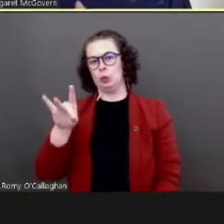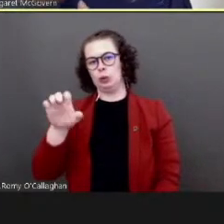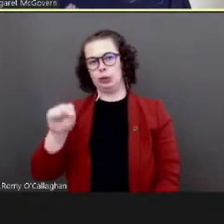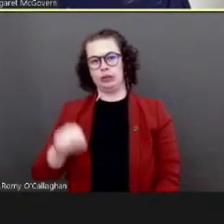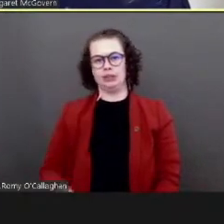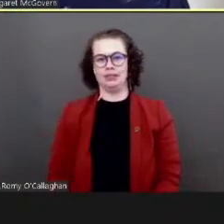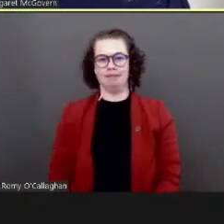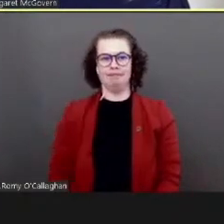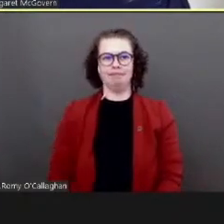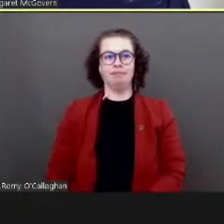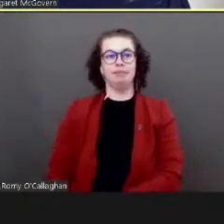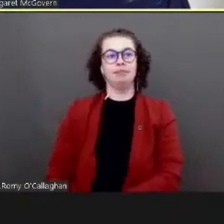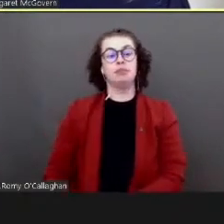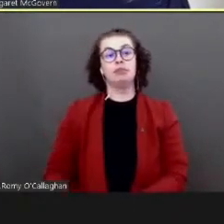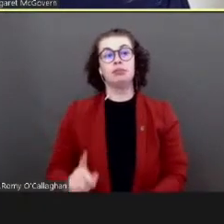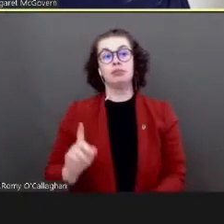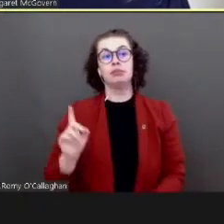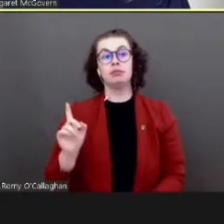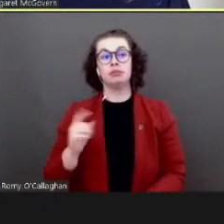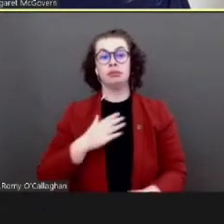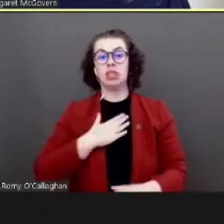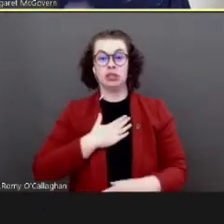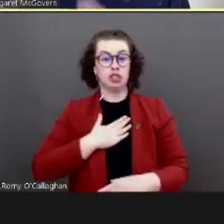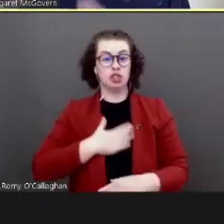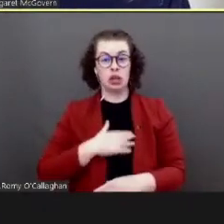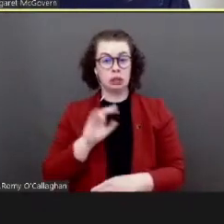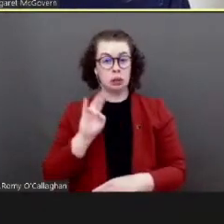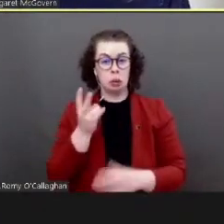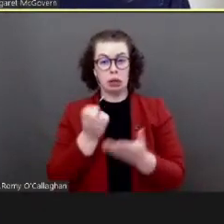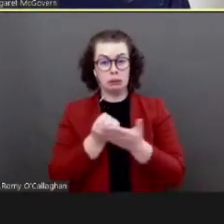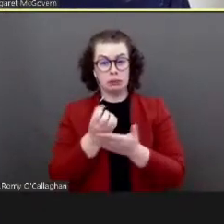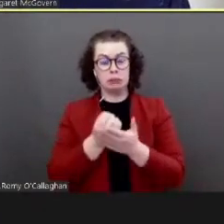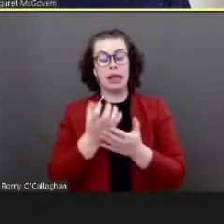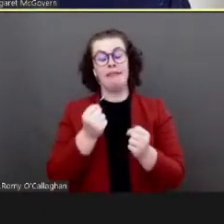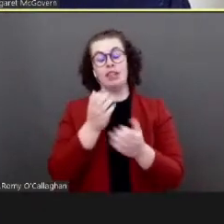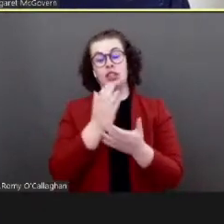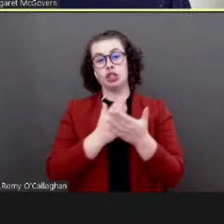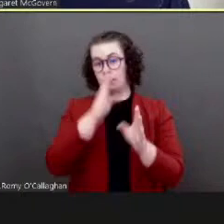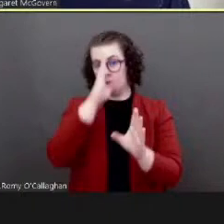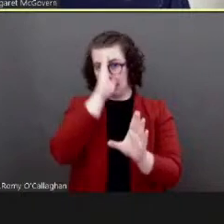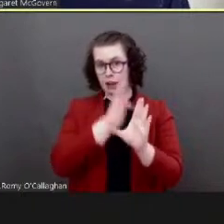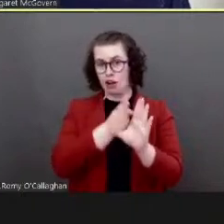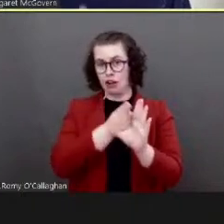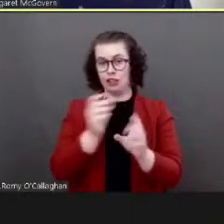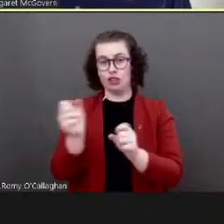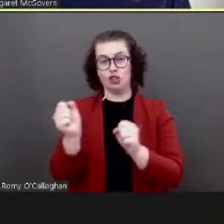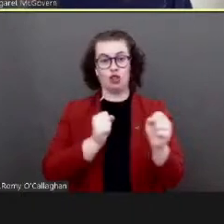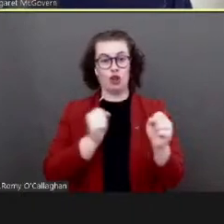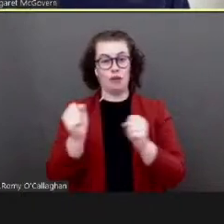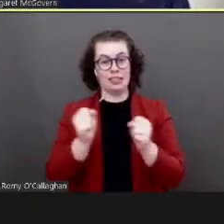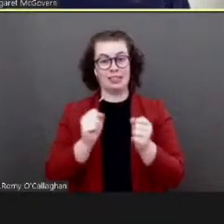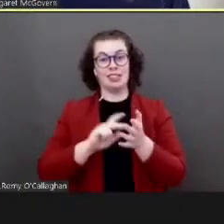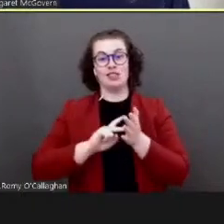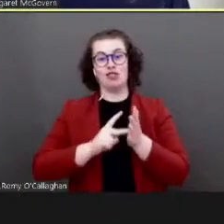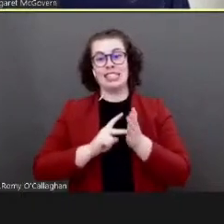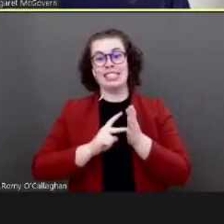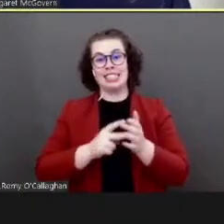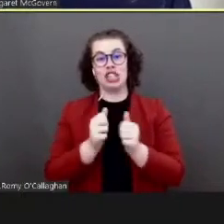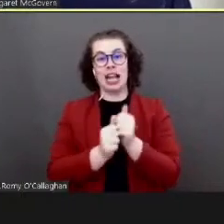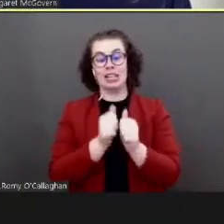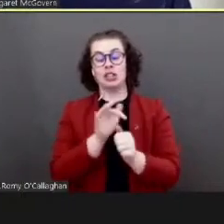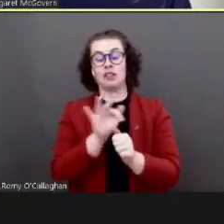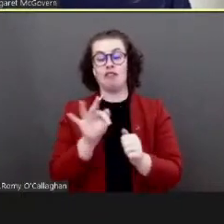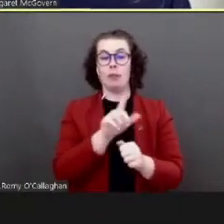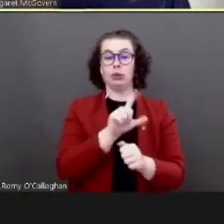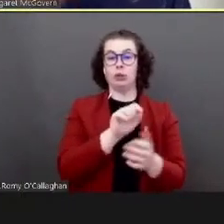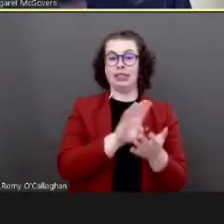I'm just flagging here some of the psychology services strategic actions for 2019 to 2022.